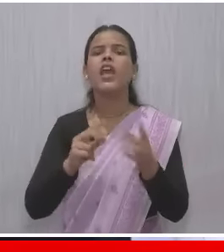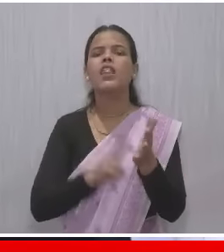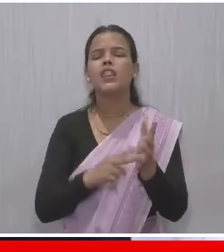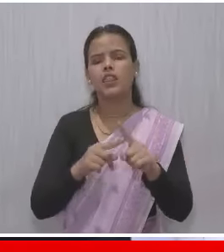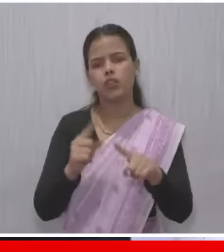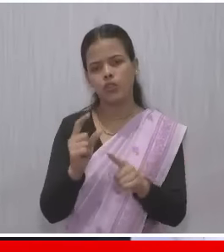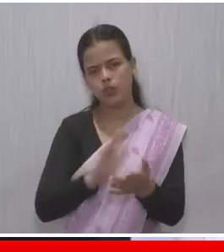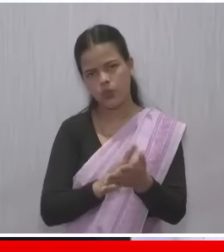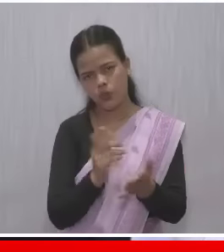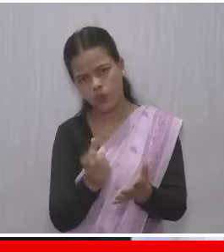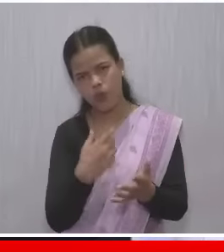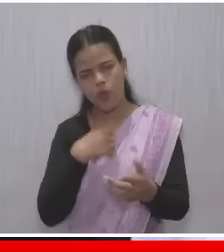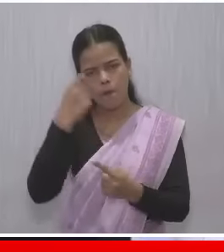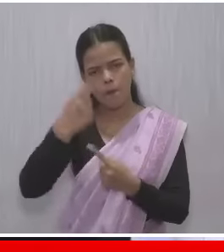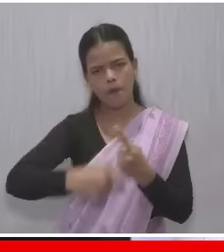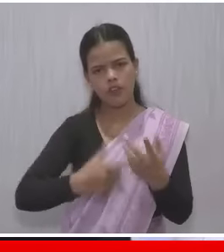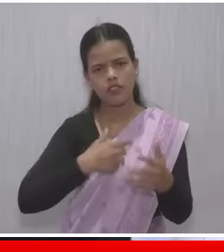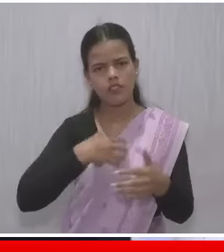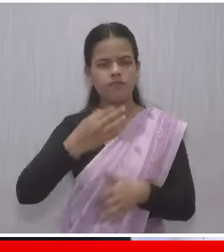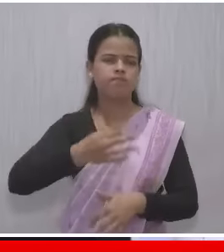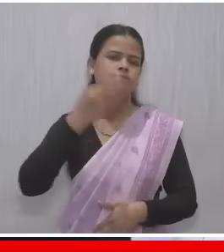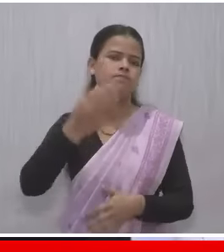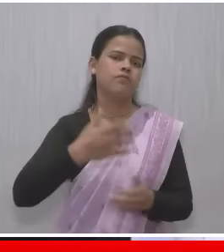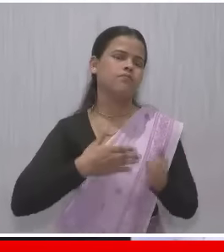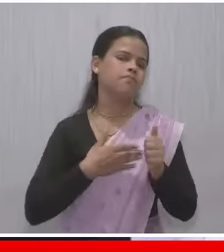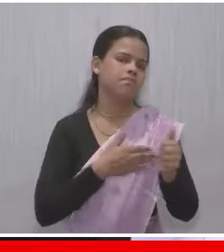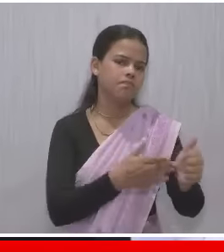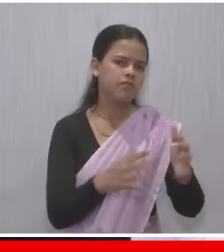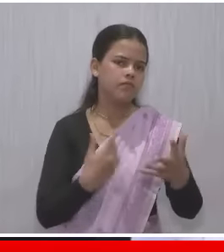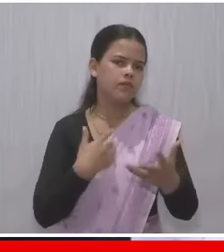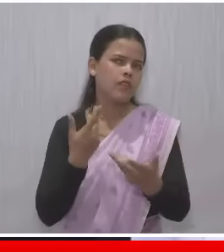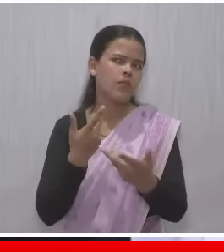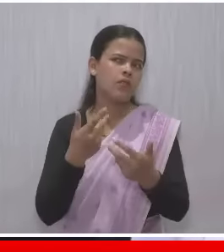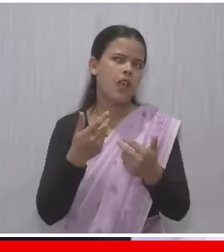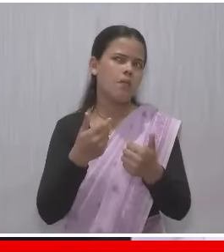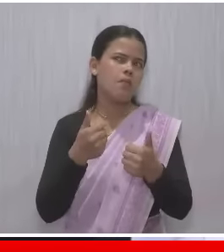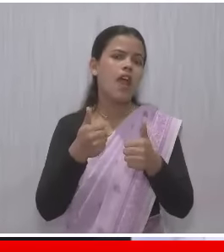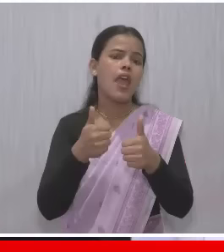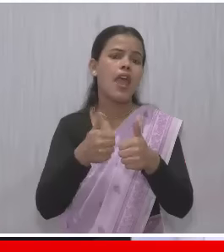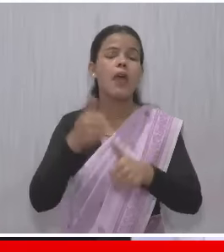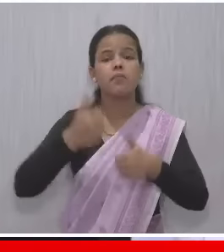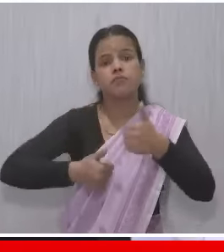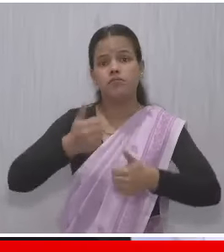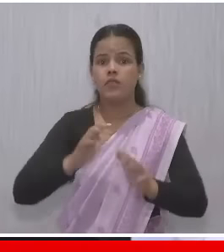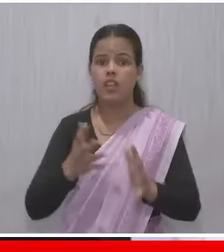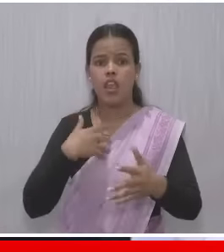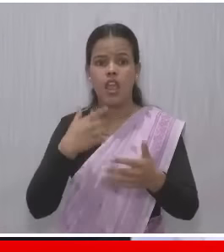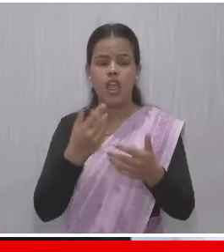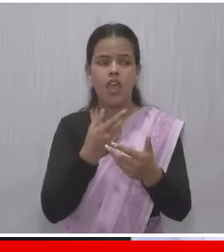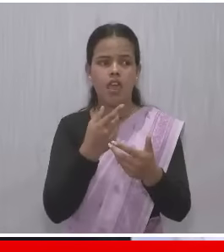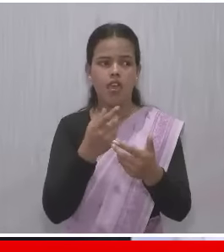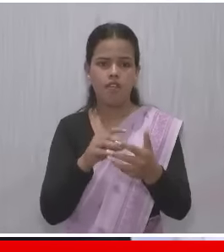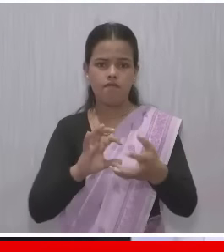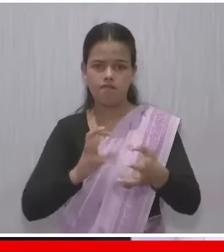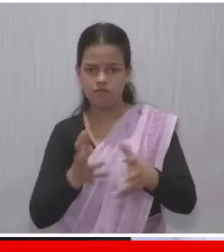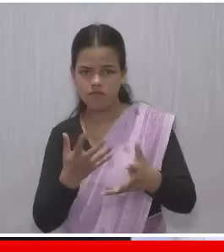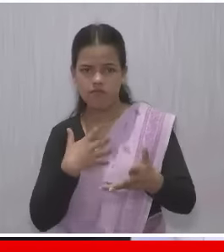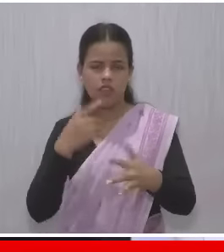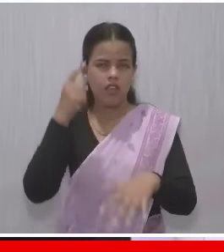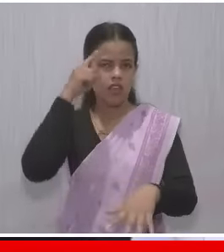of personalized career guidance tailored to the needs, interests, and aptitudes of students. Encouraging the use of psychometric